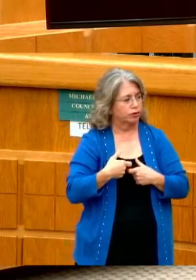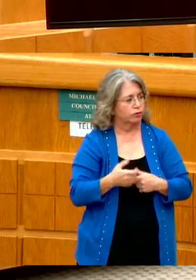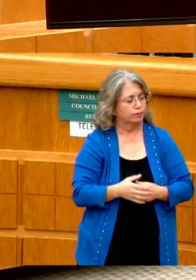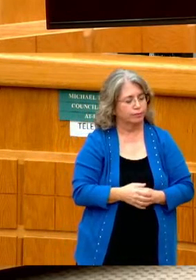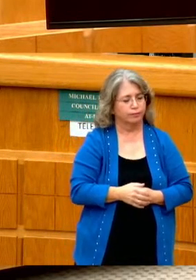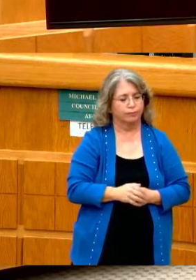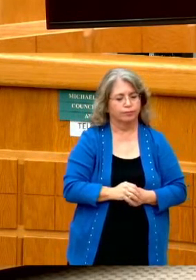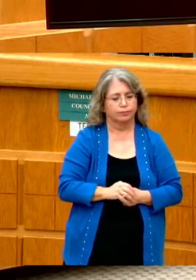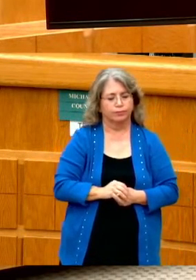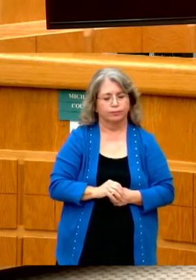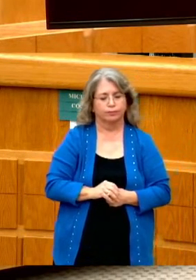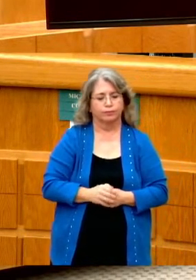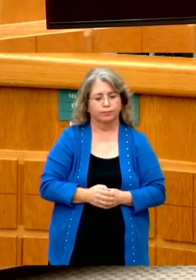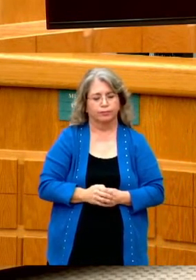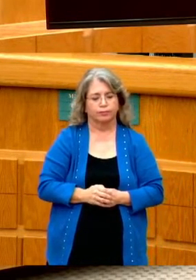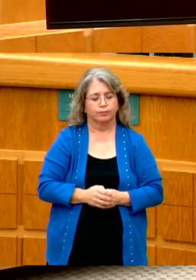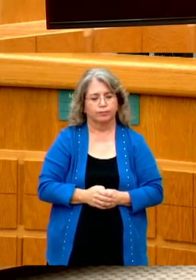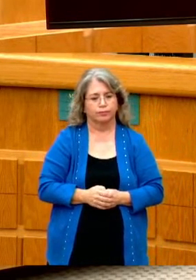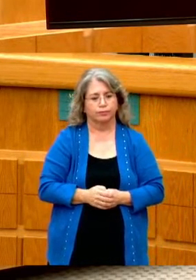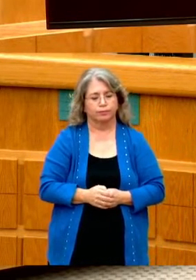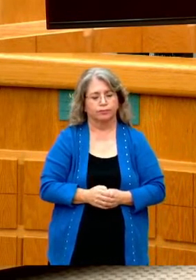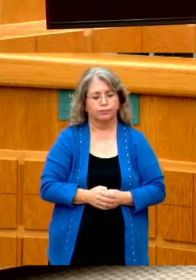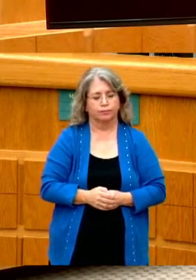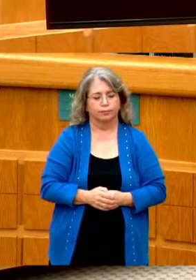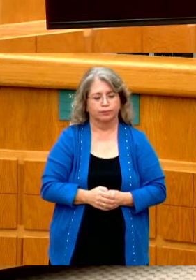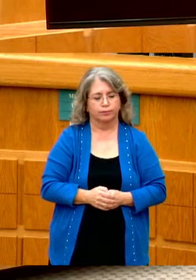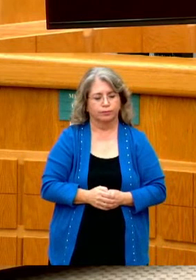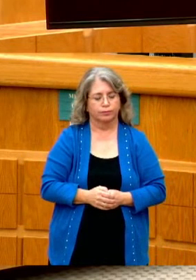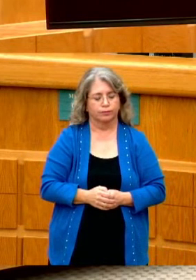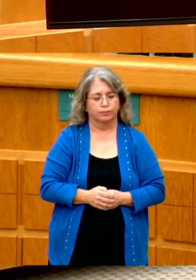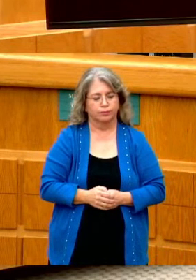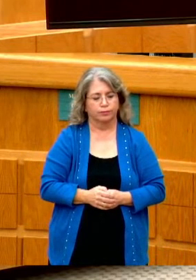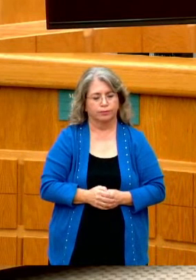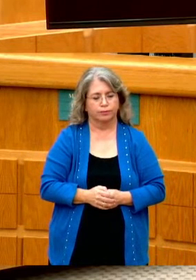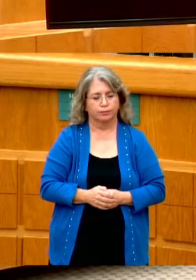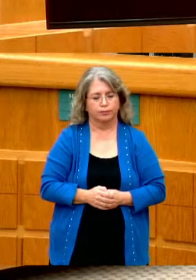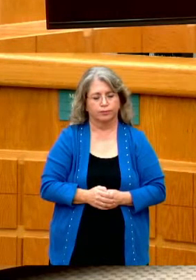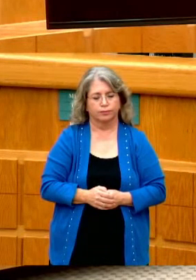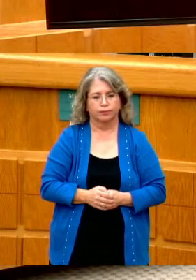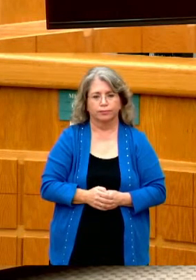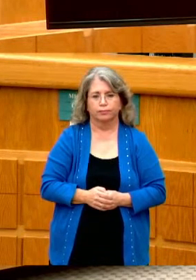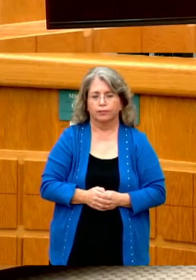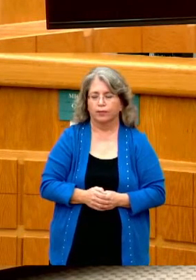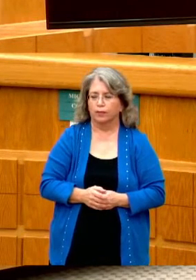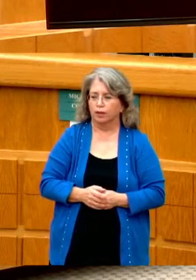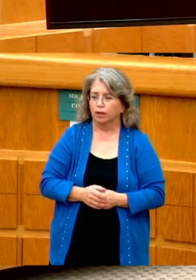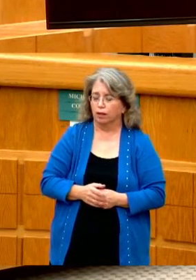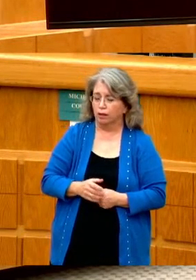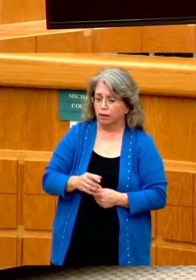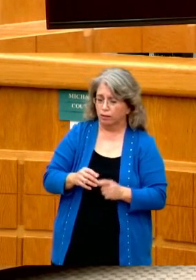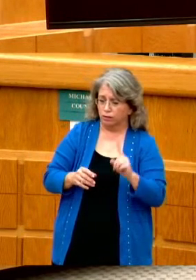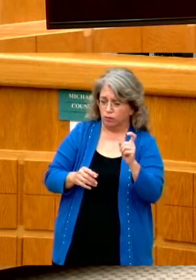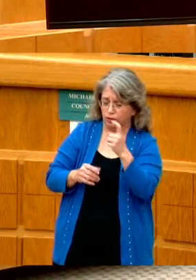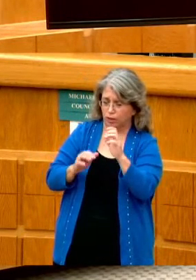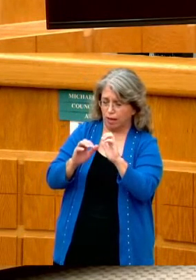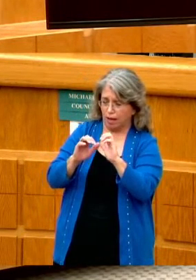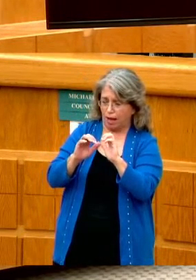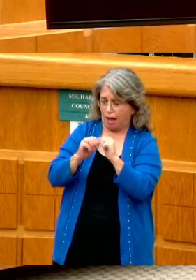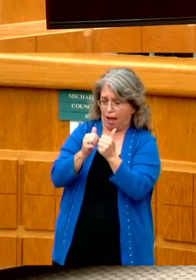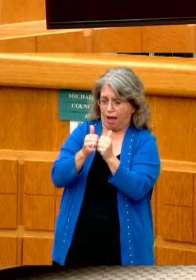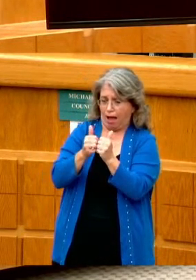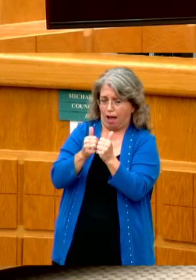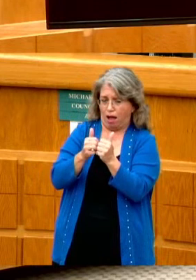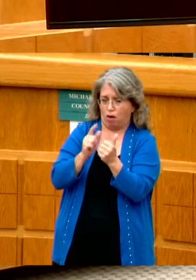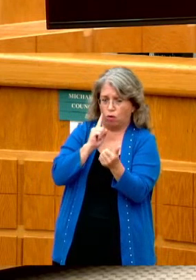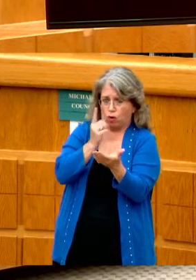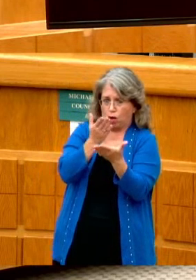Exposiciones Borchert es donde se llevaría a cabo la clínica móvil. How do I prove that I have certain